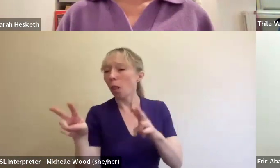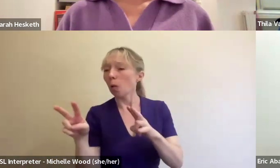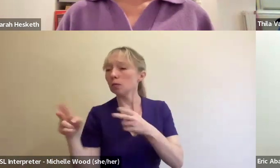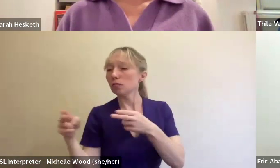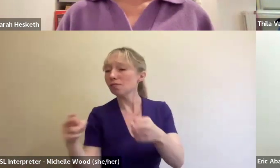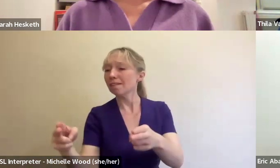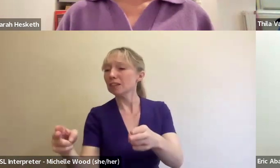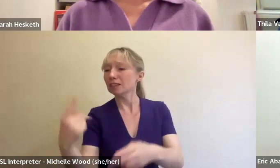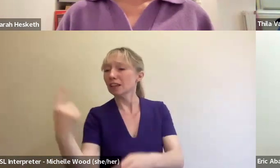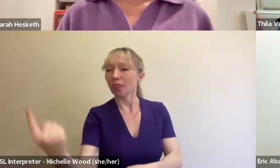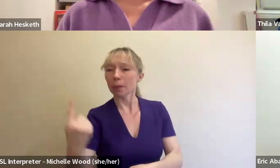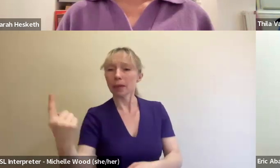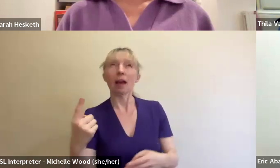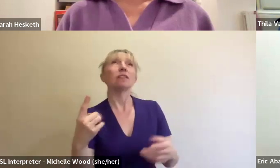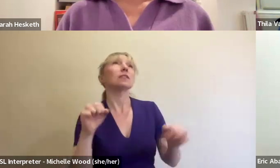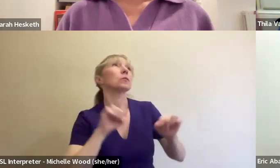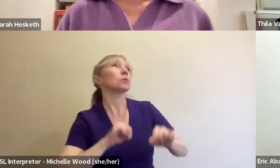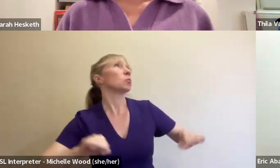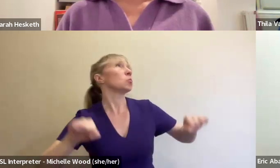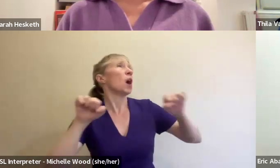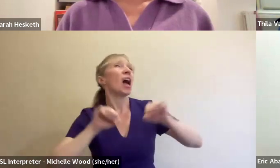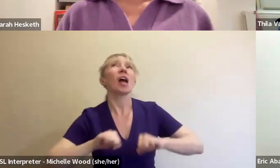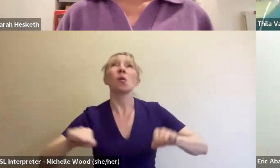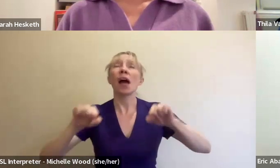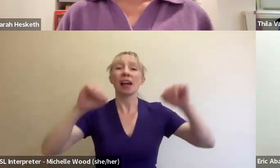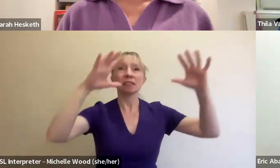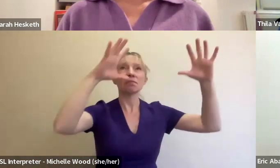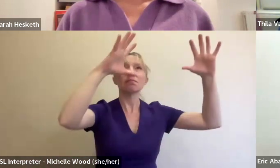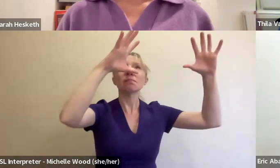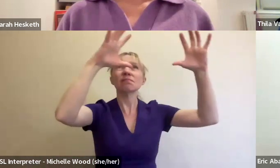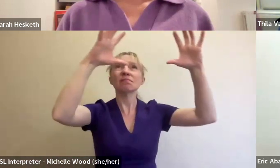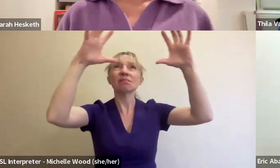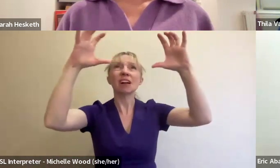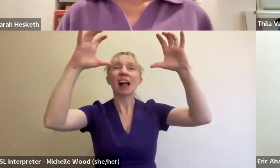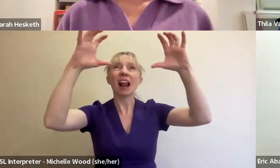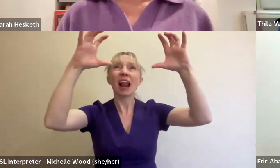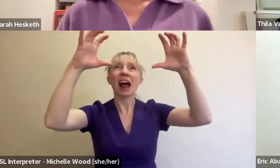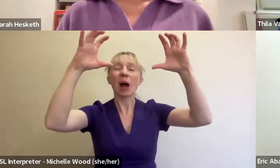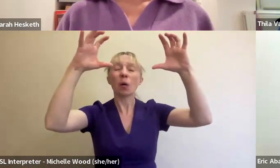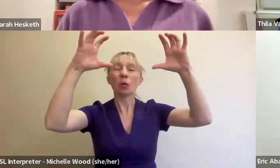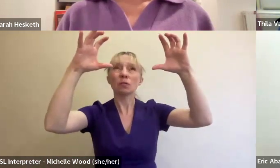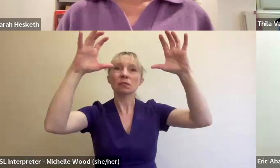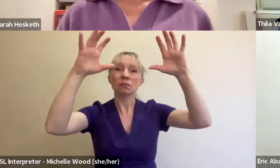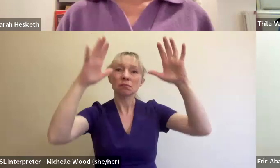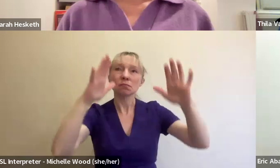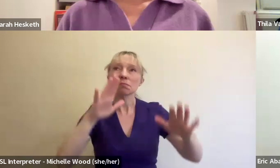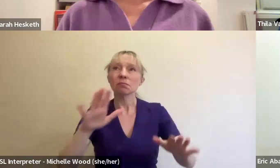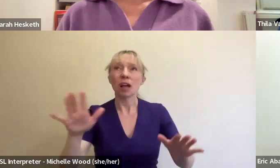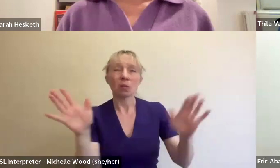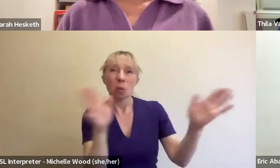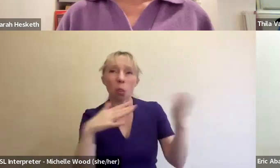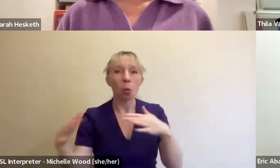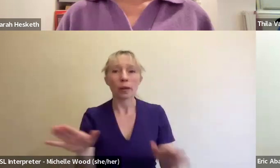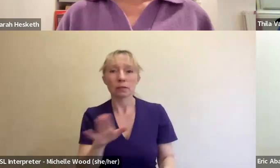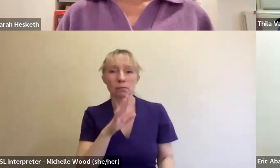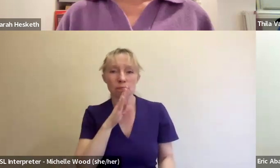for the rain. The clouds were calm. The wind was tight-lipped. The land remained silent. While